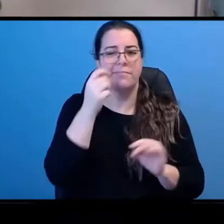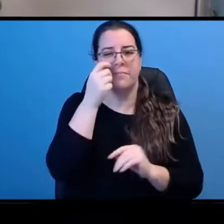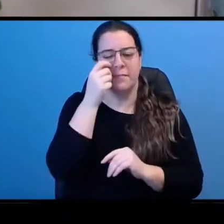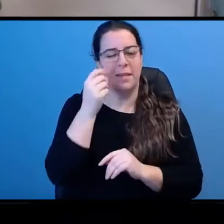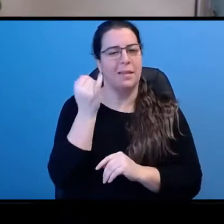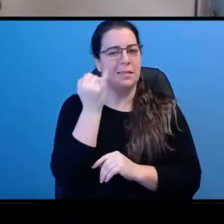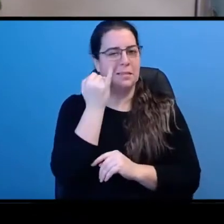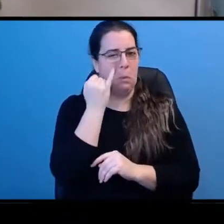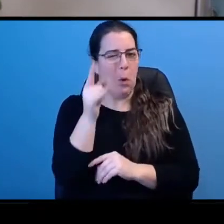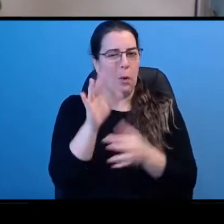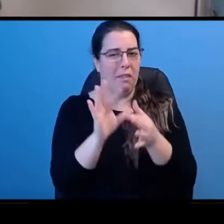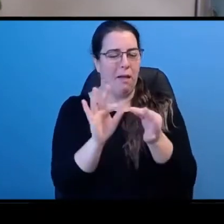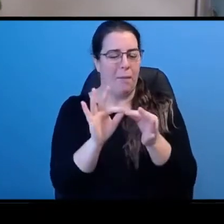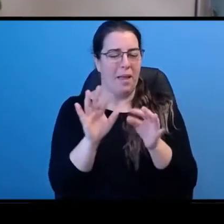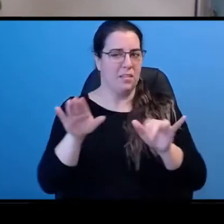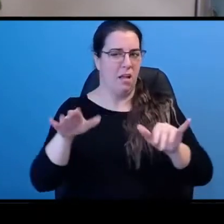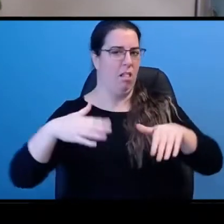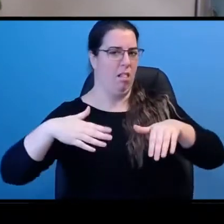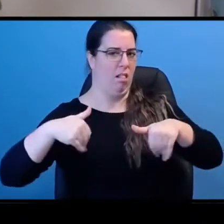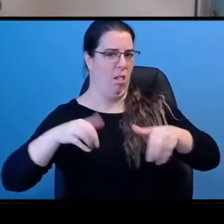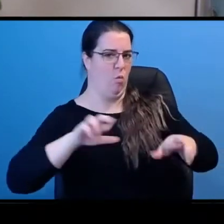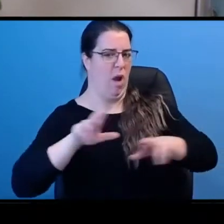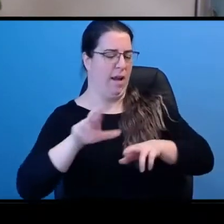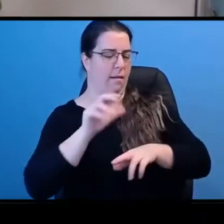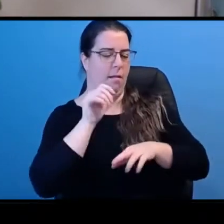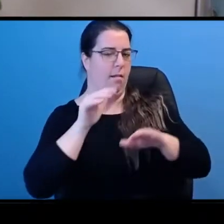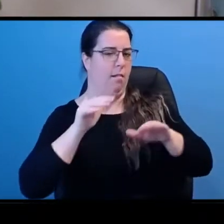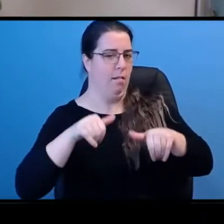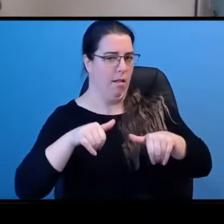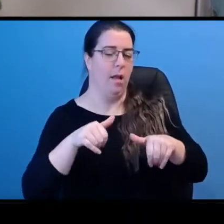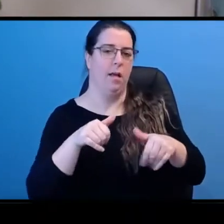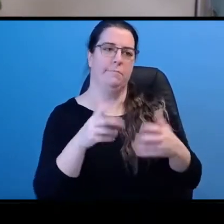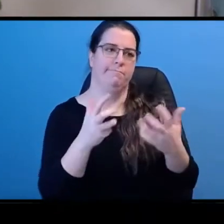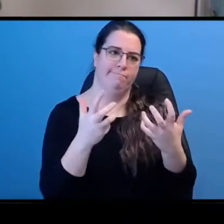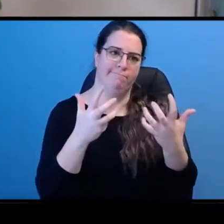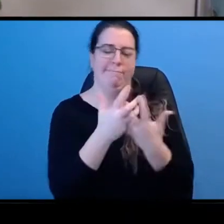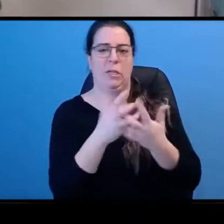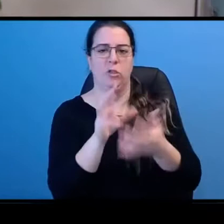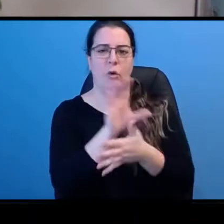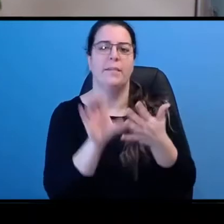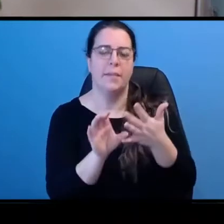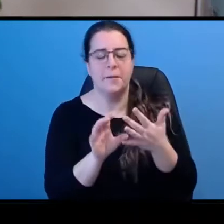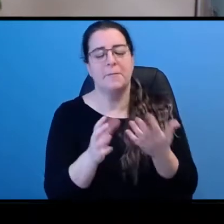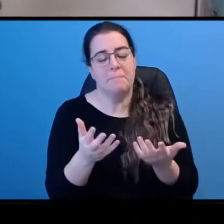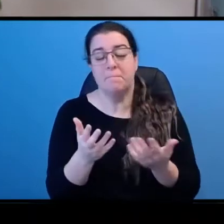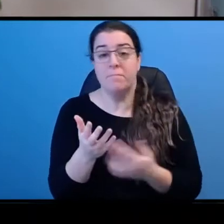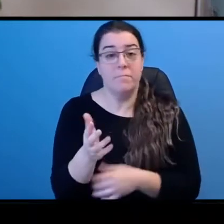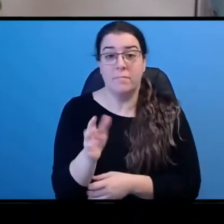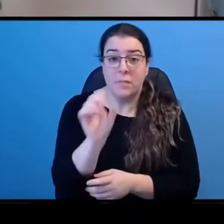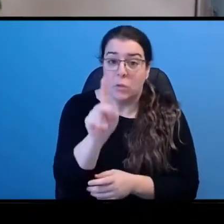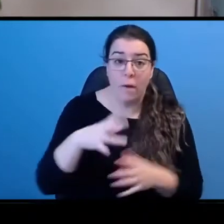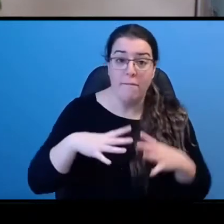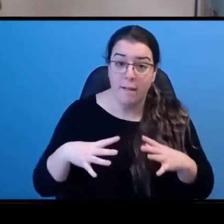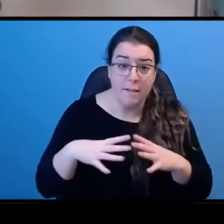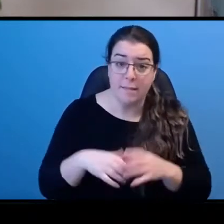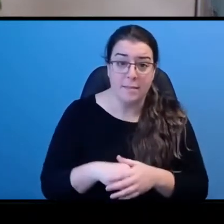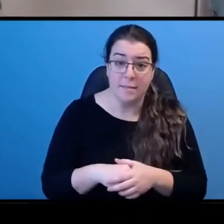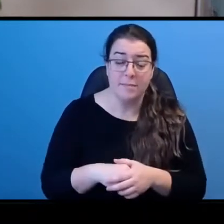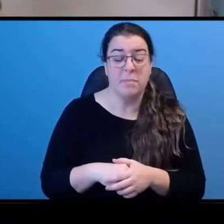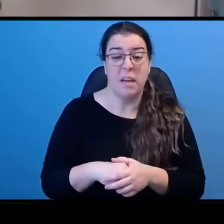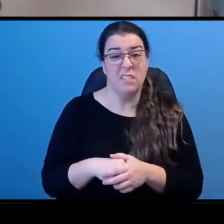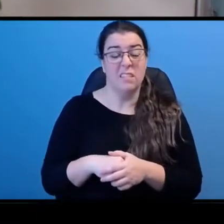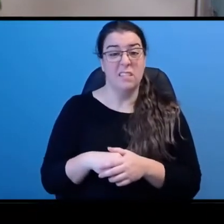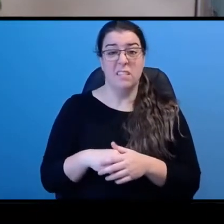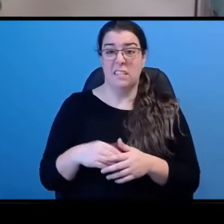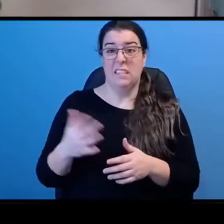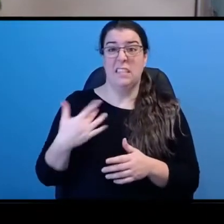an unsuccessful or rejected application. If your application's not ready yet, you can feel like, ugh, why did I even try?